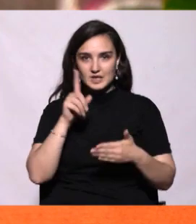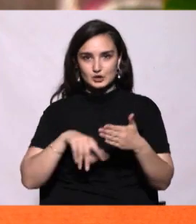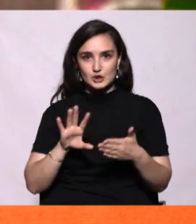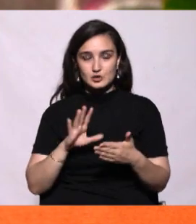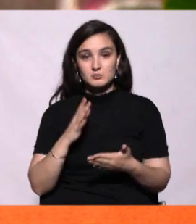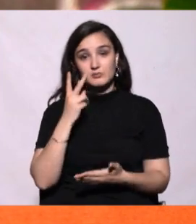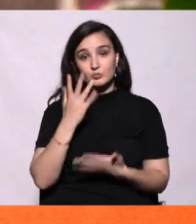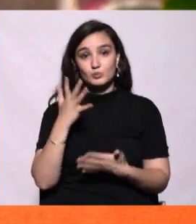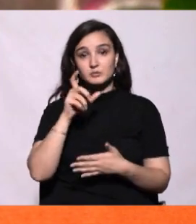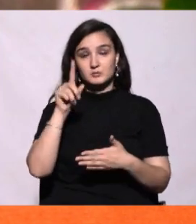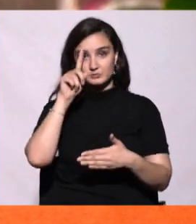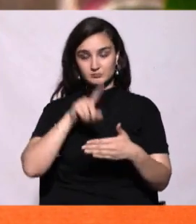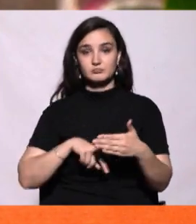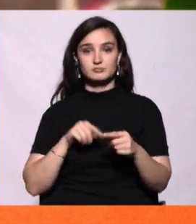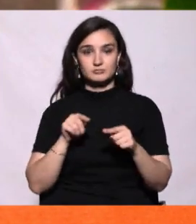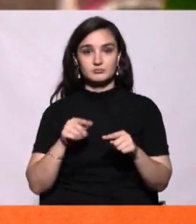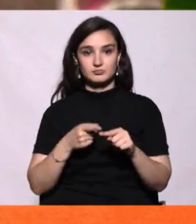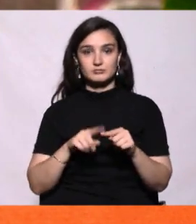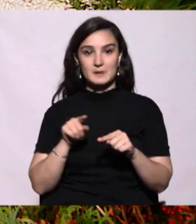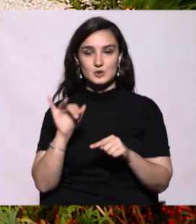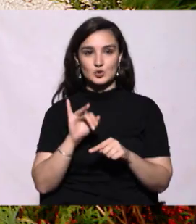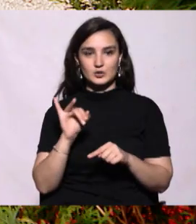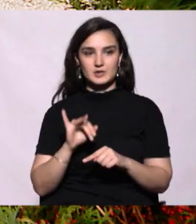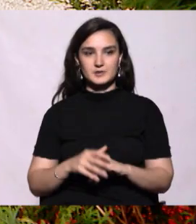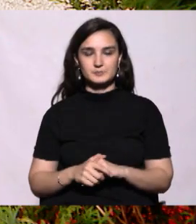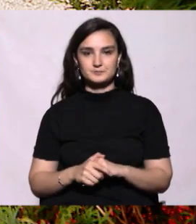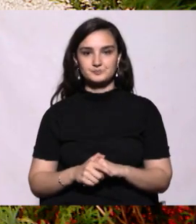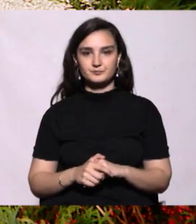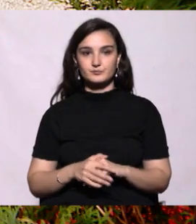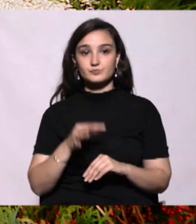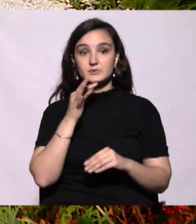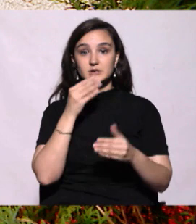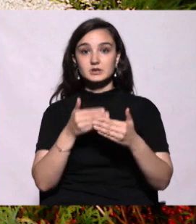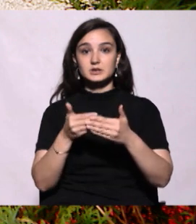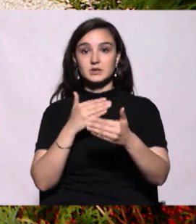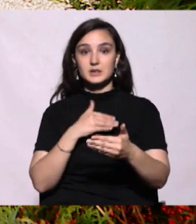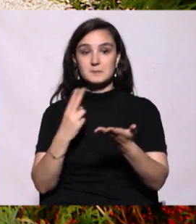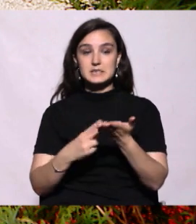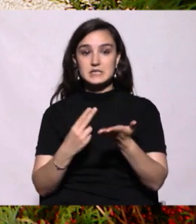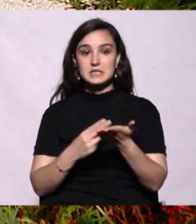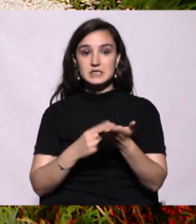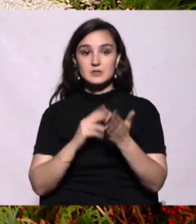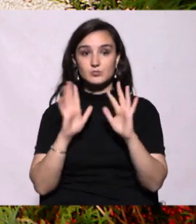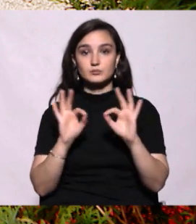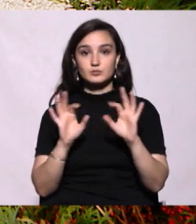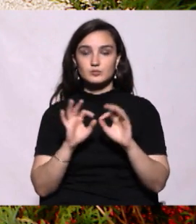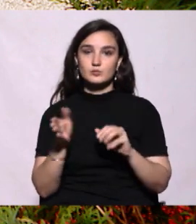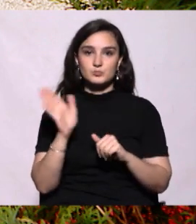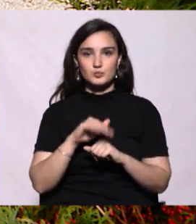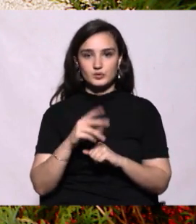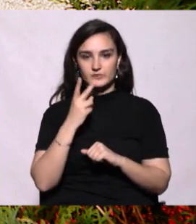if people believe in the Hound of Baskerville story. So, before we look at the book itself, let's look at